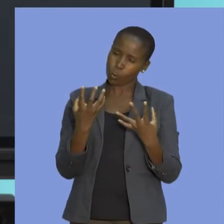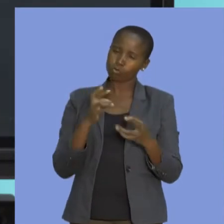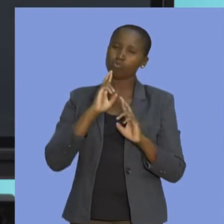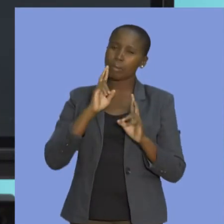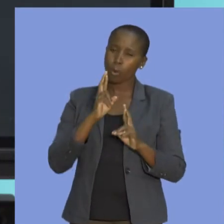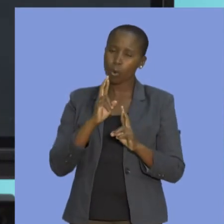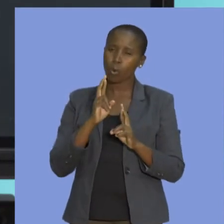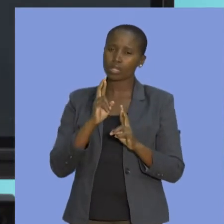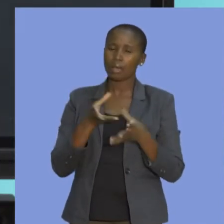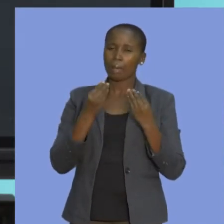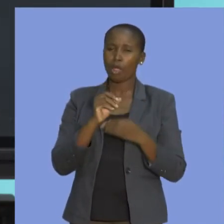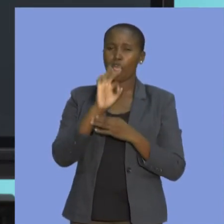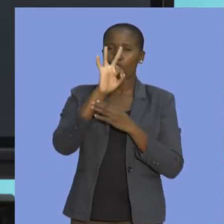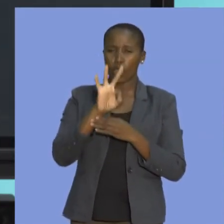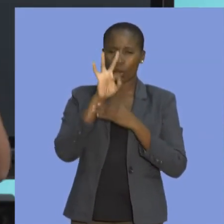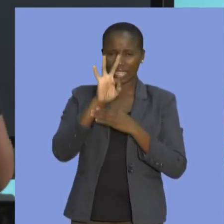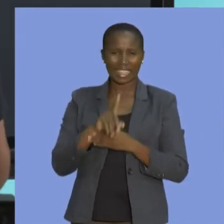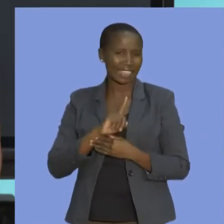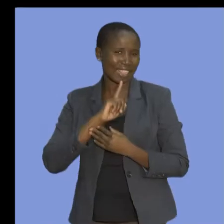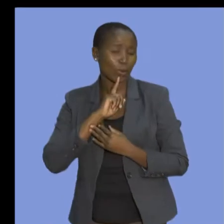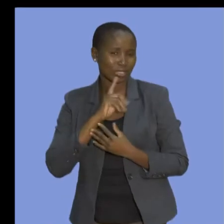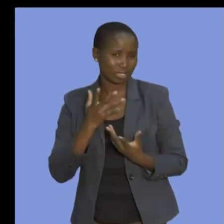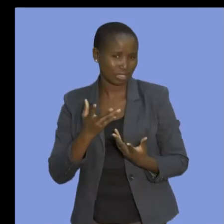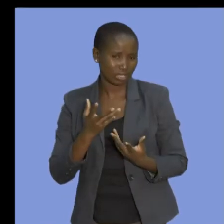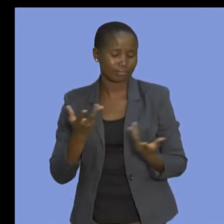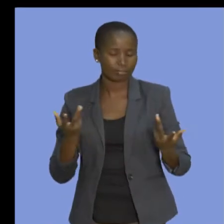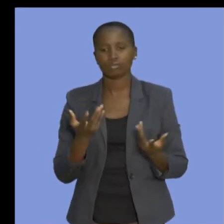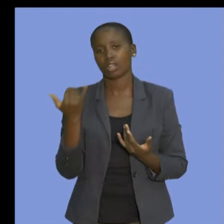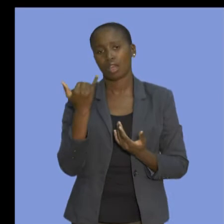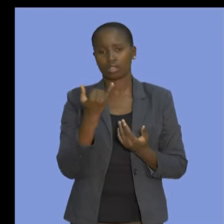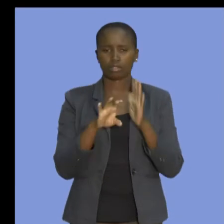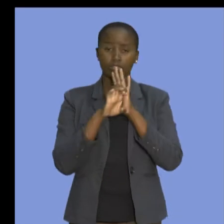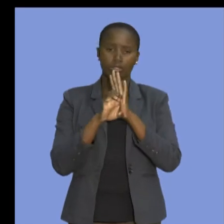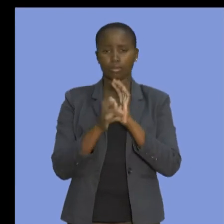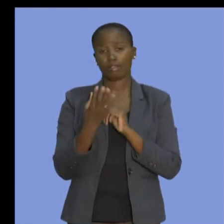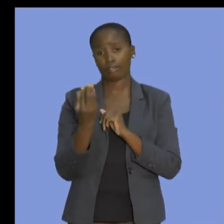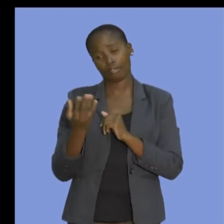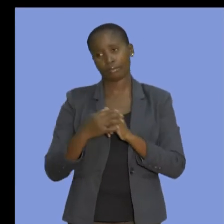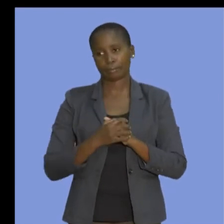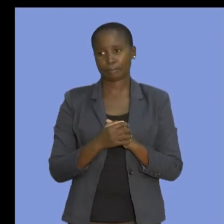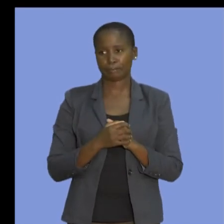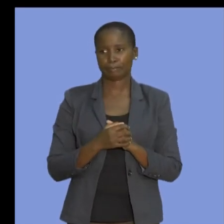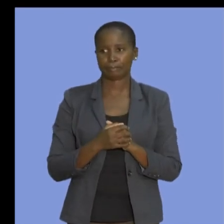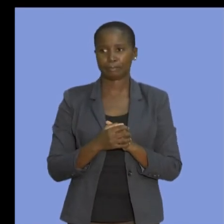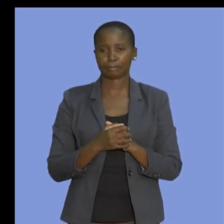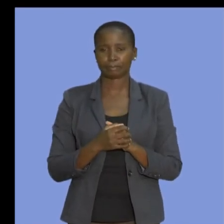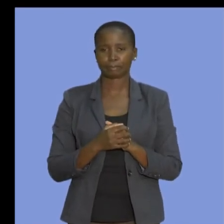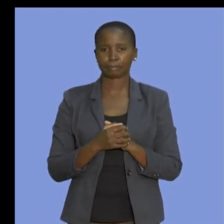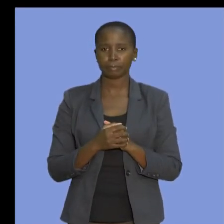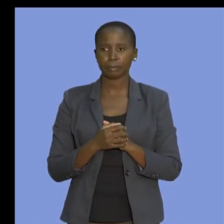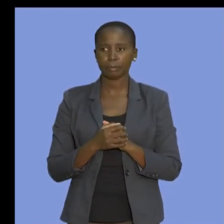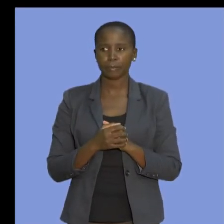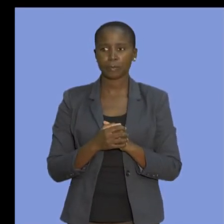approximately 13,000. So we had something of this nature when we started. So we